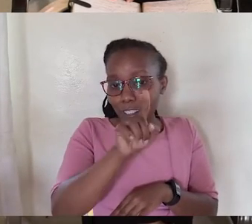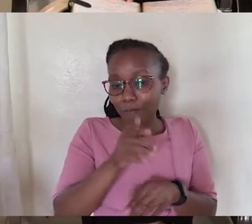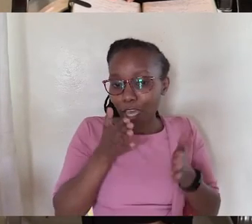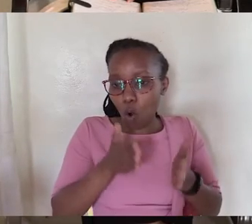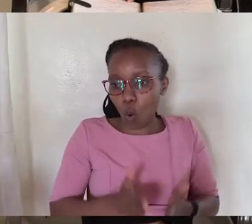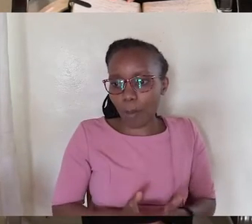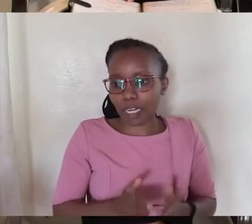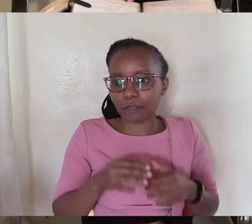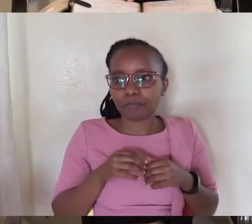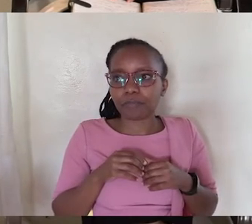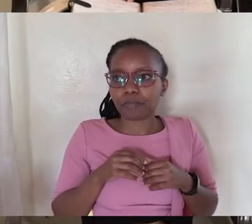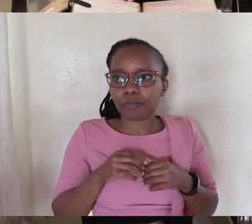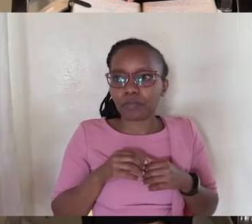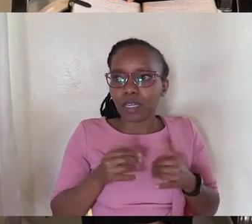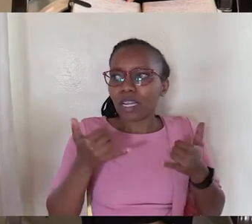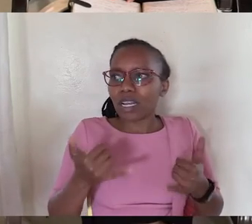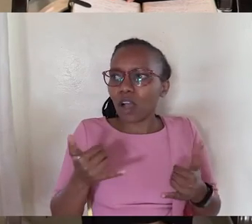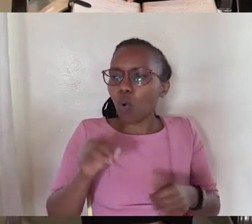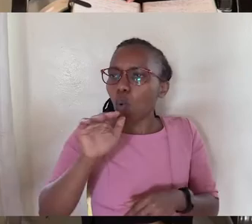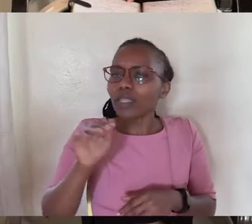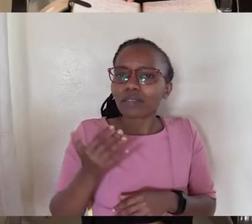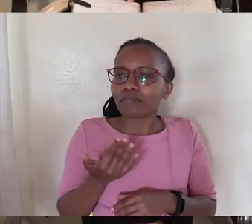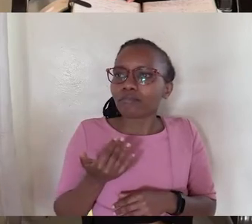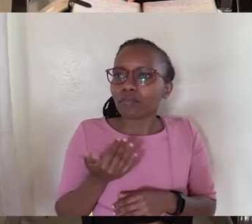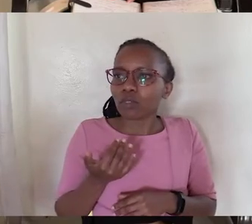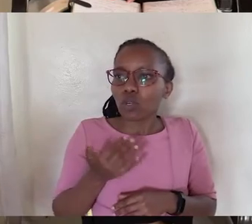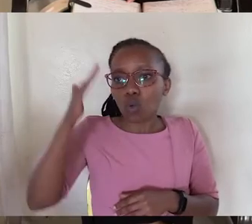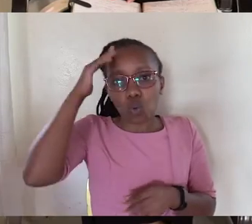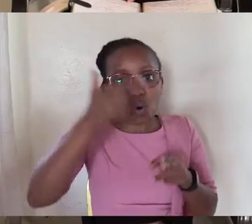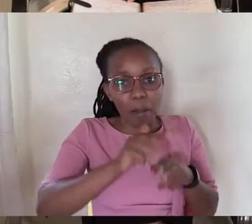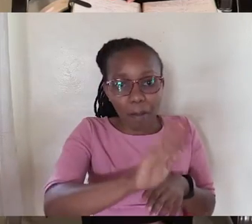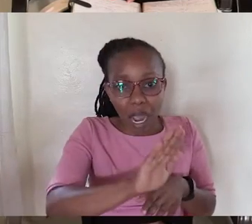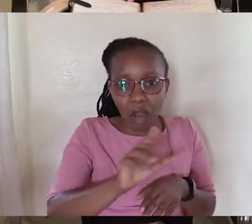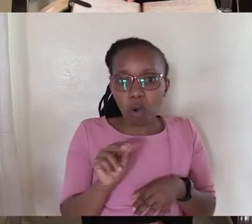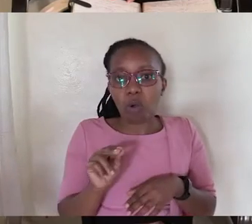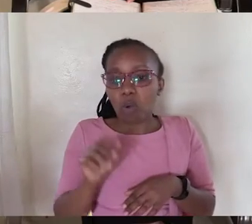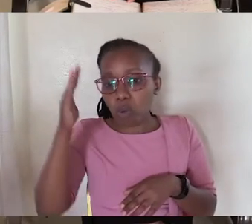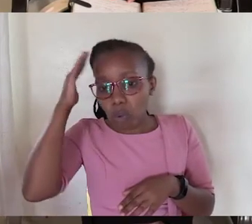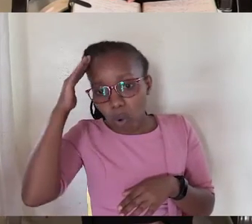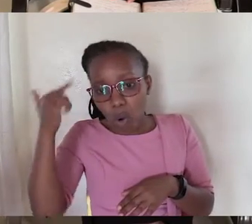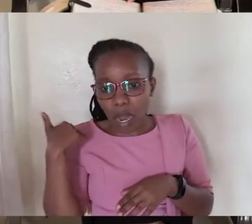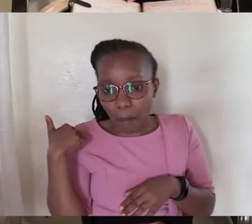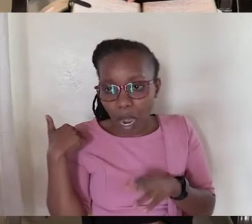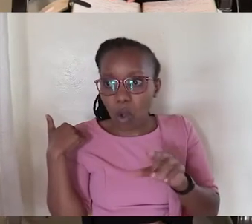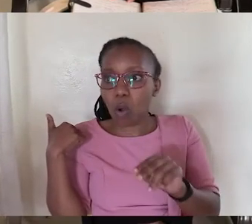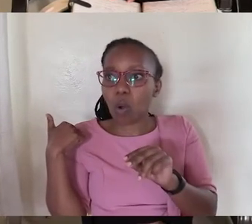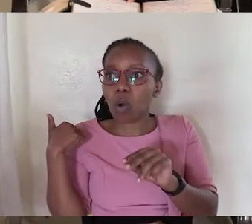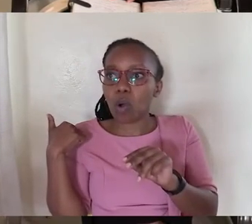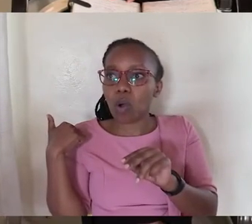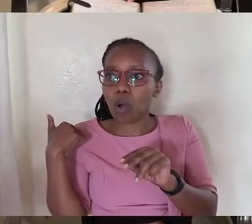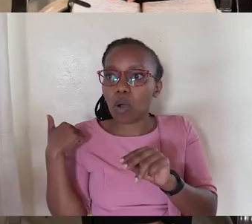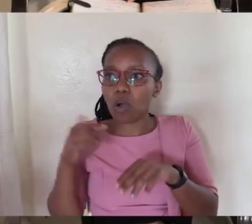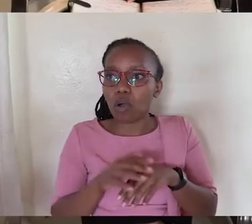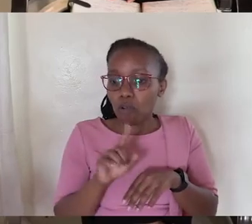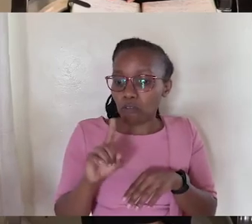that they are very well able. Because now you're going to ask, do you know his name? No. Do you know his number? The way cops come into a community, first of all, they come